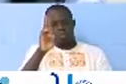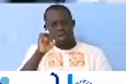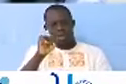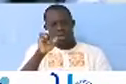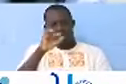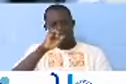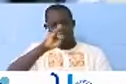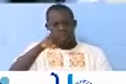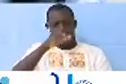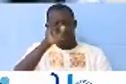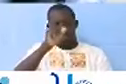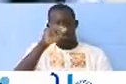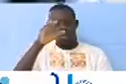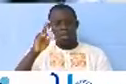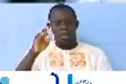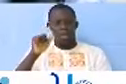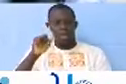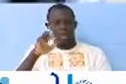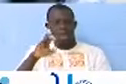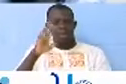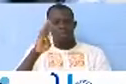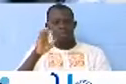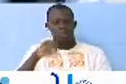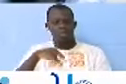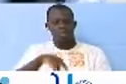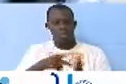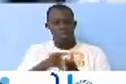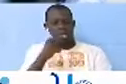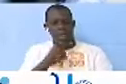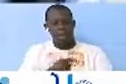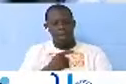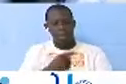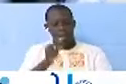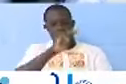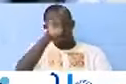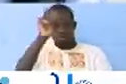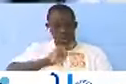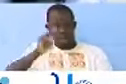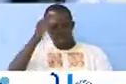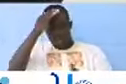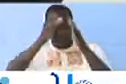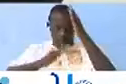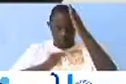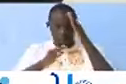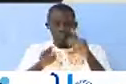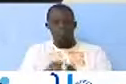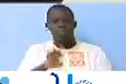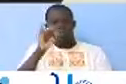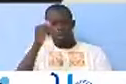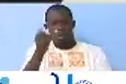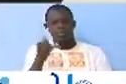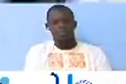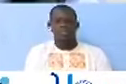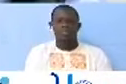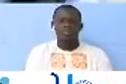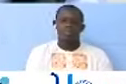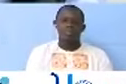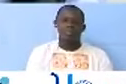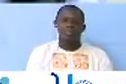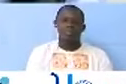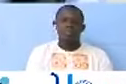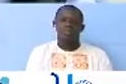Major Bunja Dabo. Of the Gambia National Army. Member Bogola na soldier Bunja. Boniyama. That is it. Please go ahead. And then?